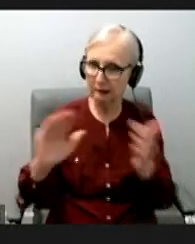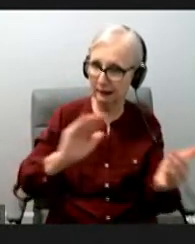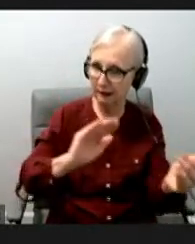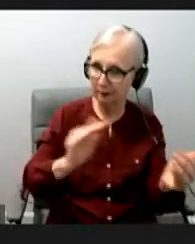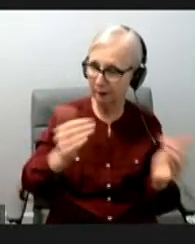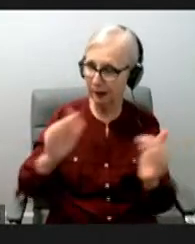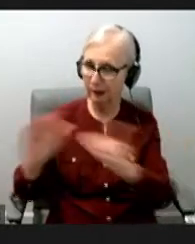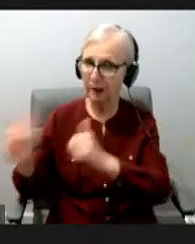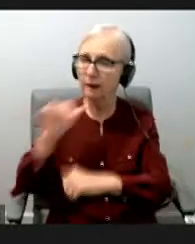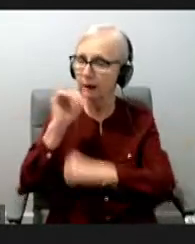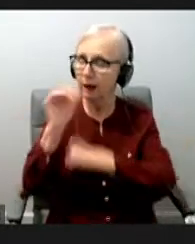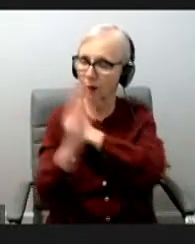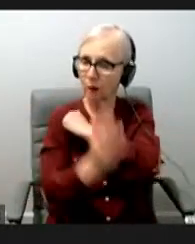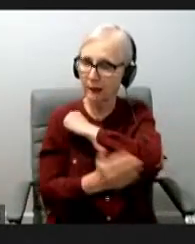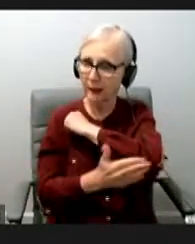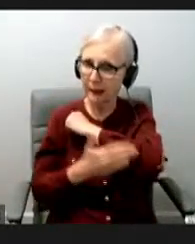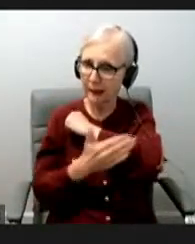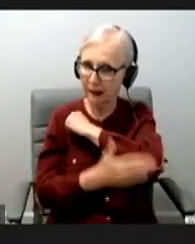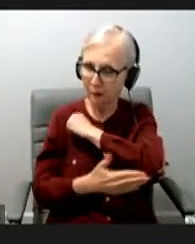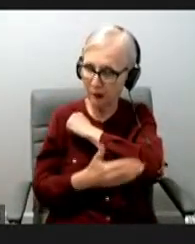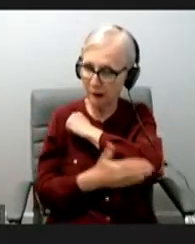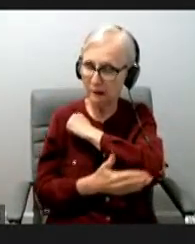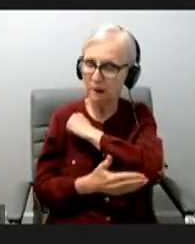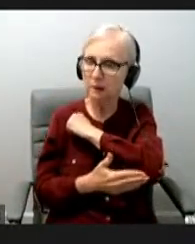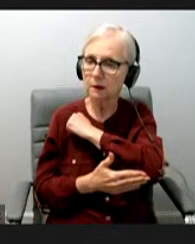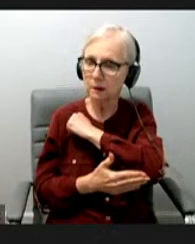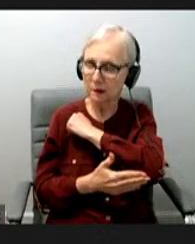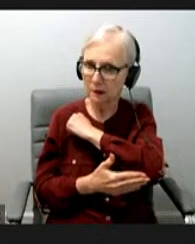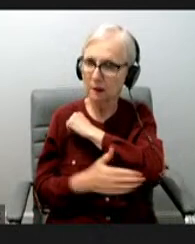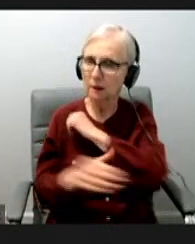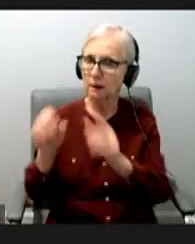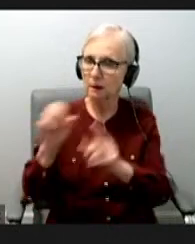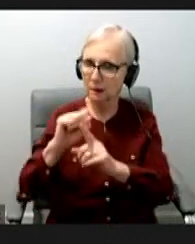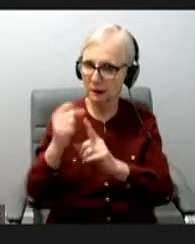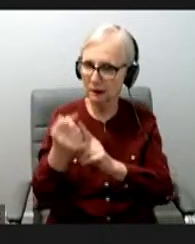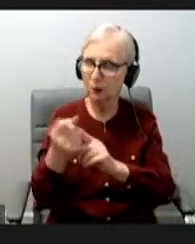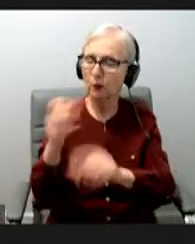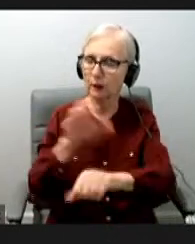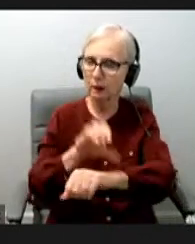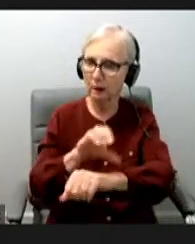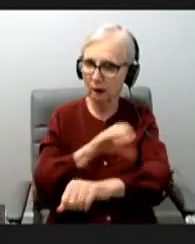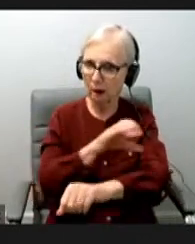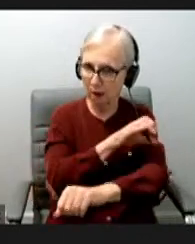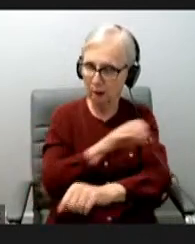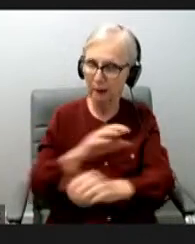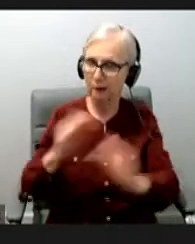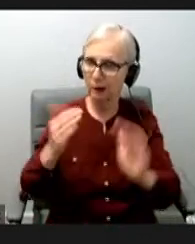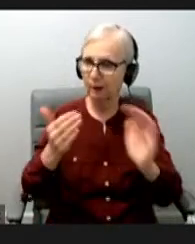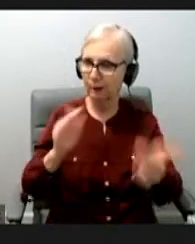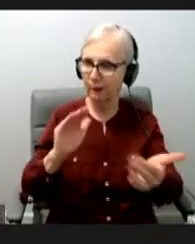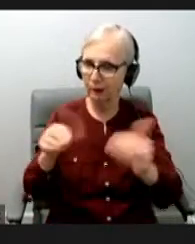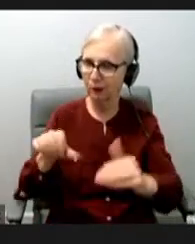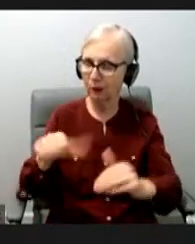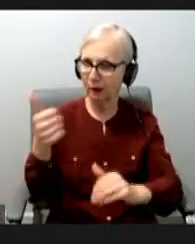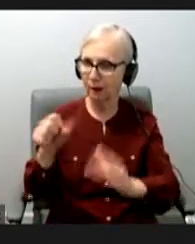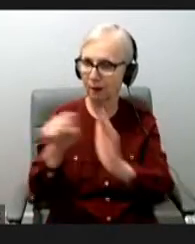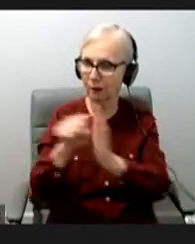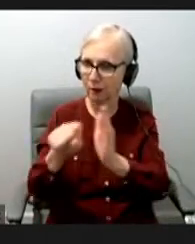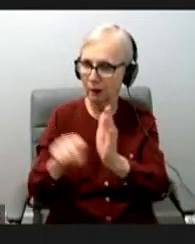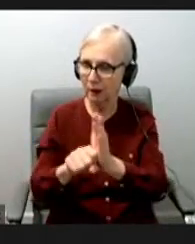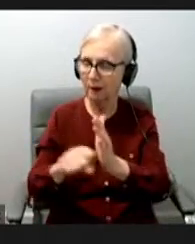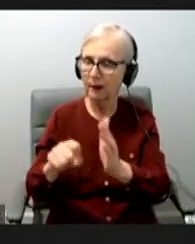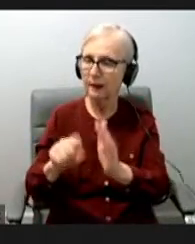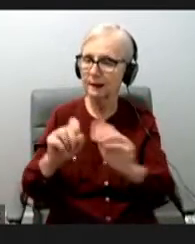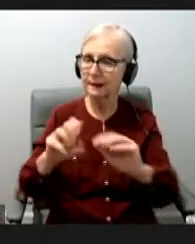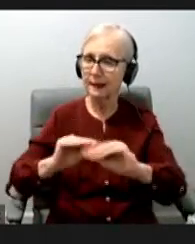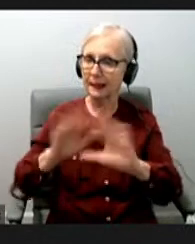the counties here in Colorado, but what the situation looks like in Colorado compared to other states, that it's clear that